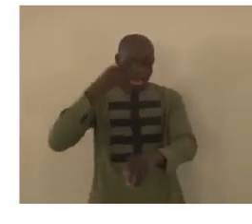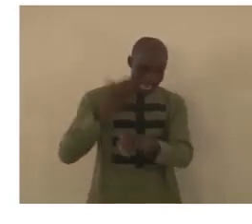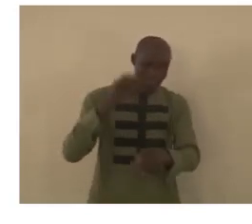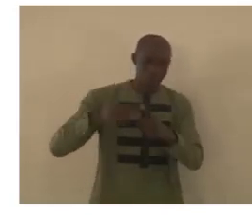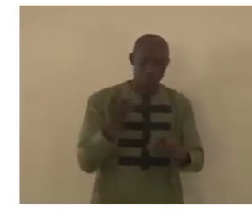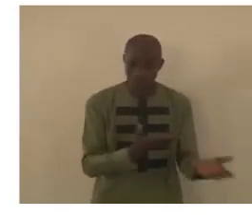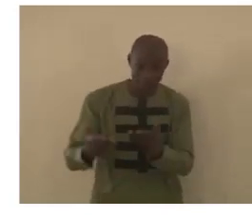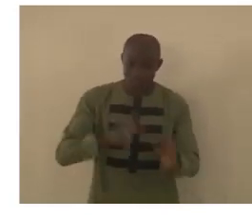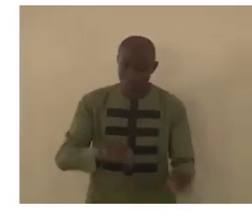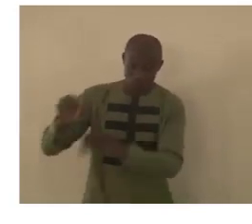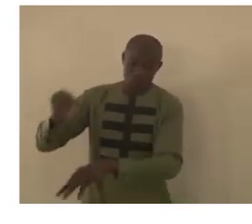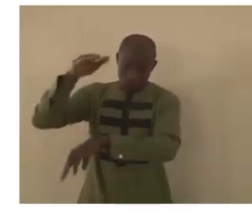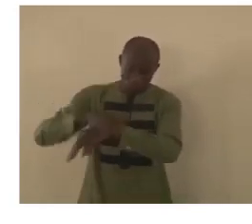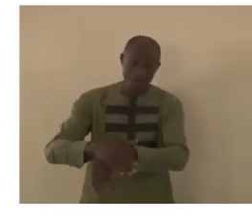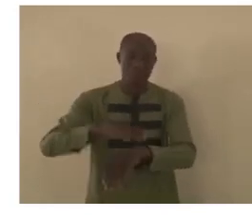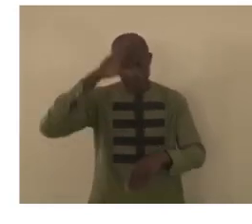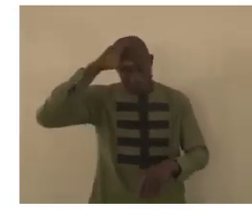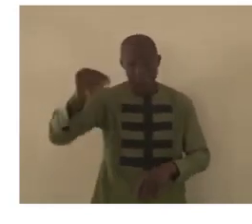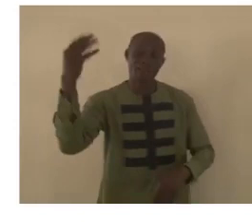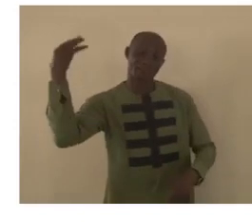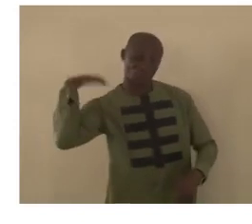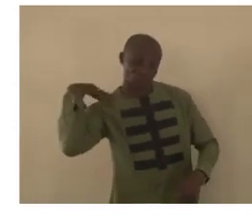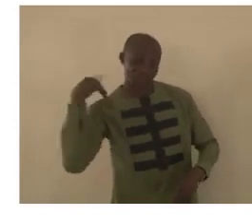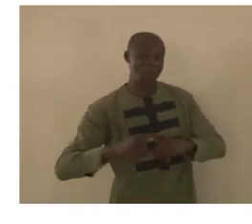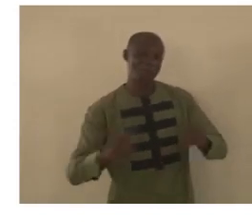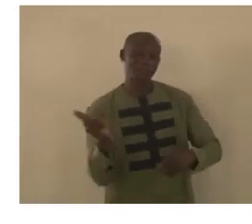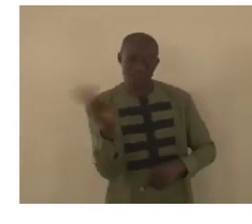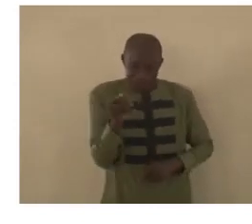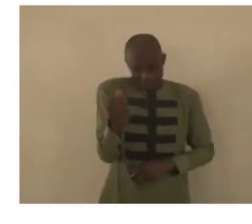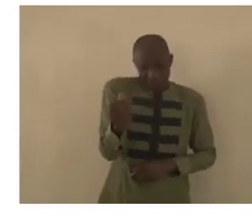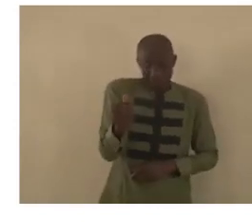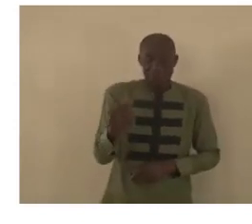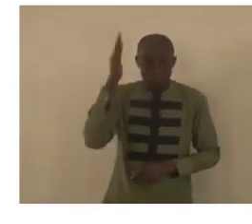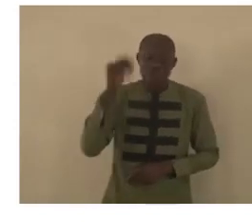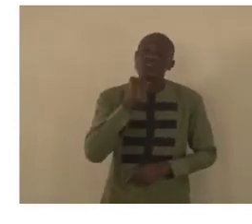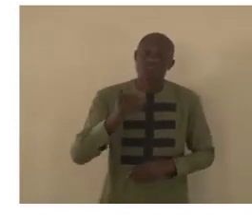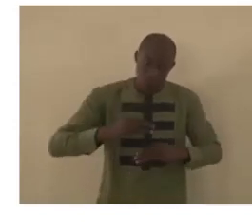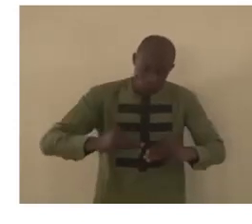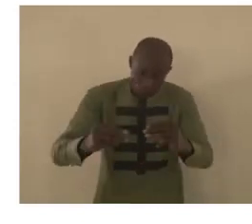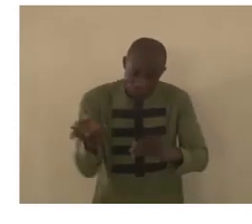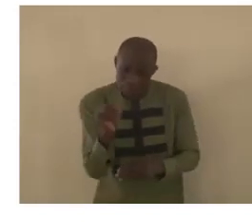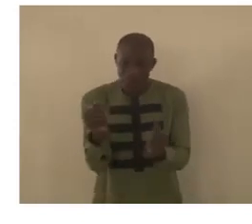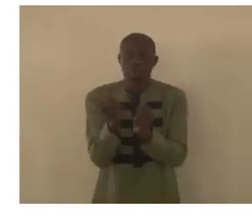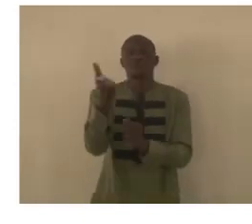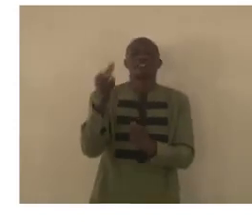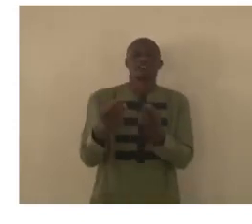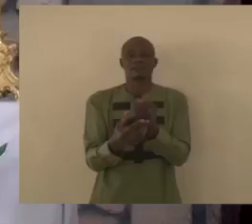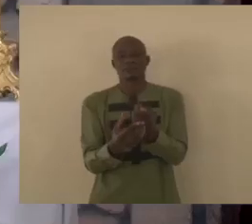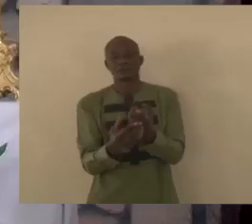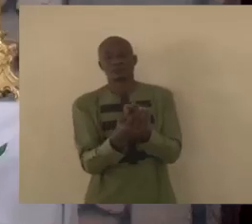bear, and lay them on men's shoulders. But they themselves will not move them with their